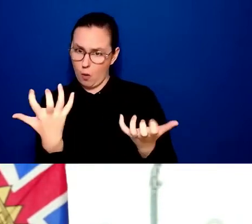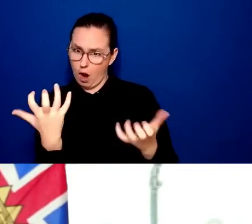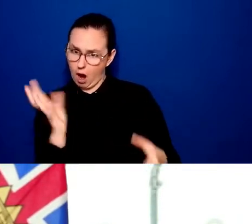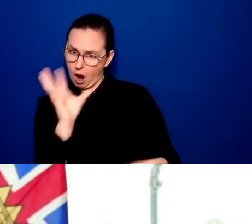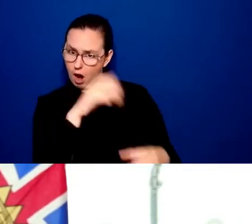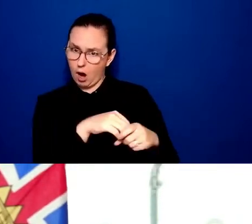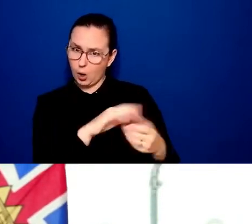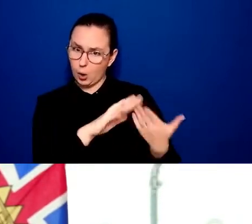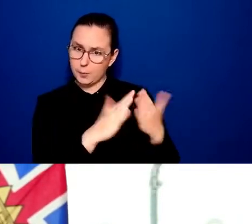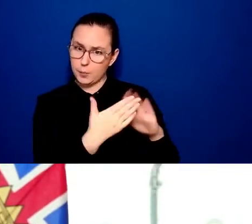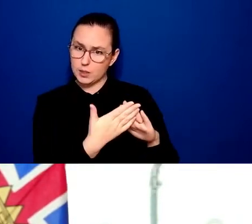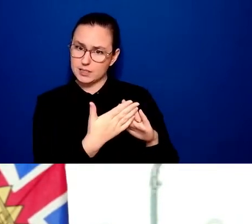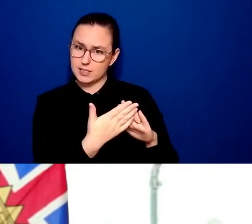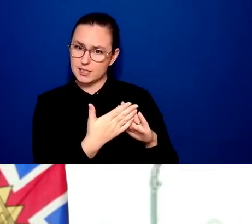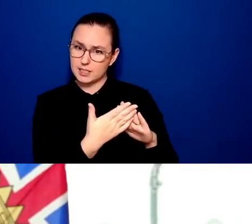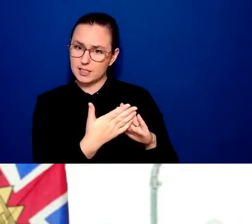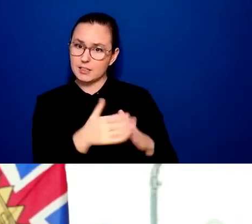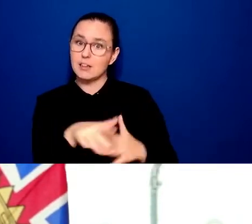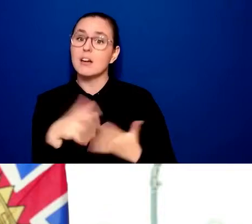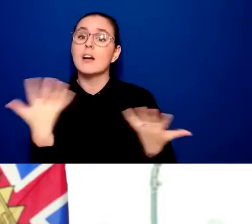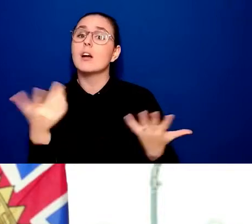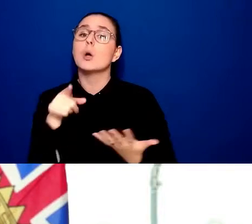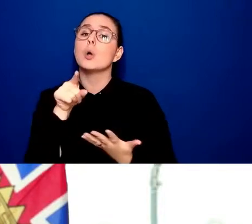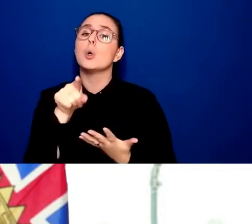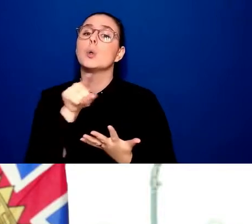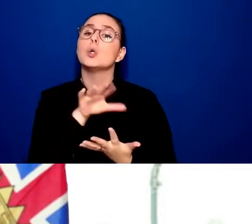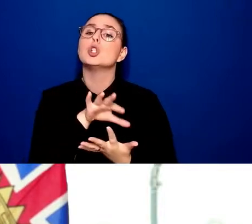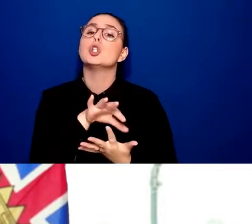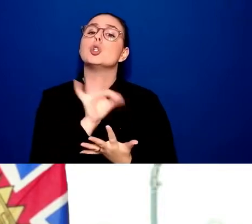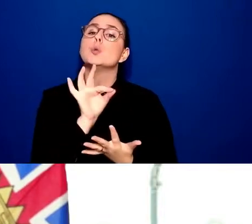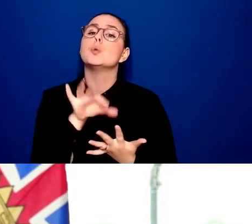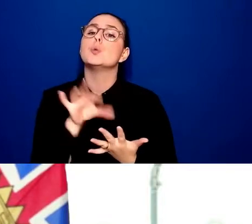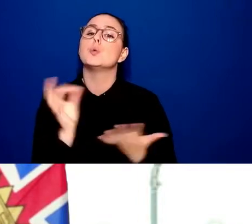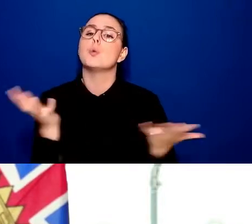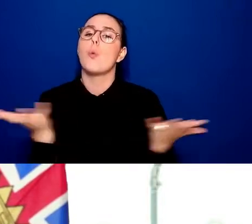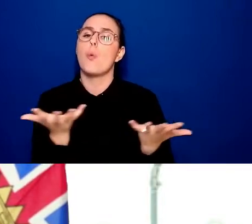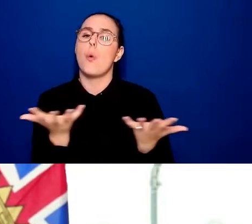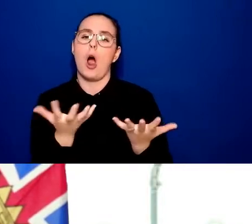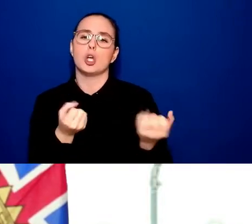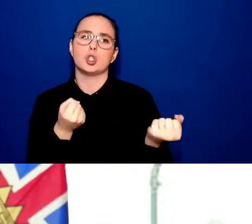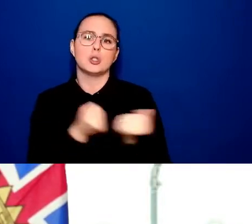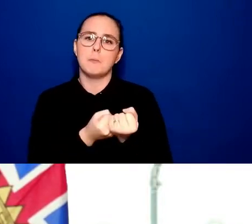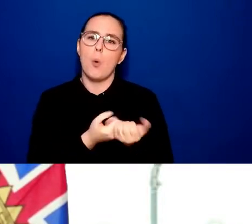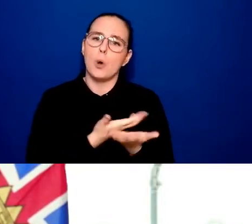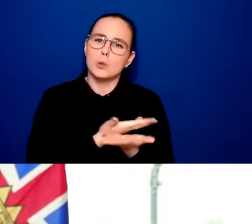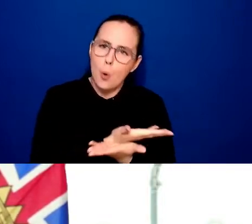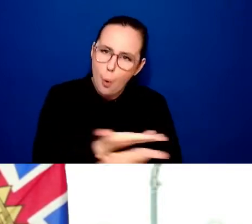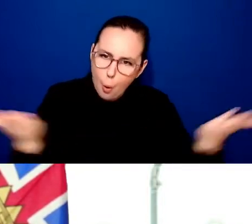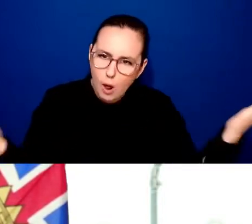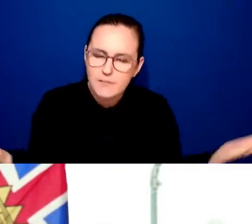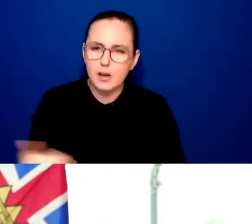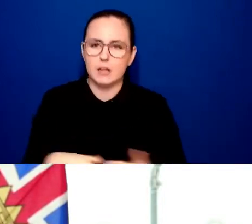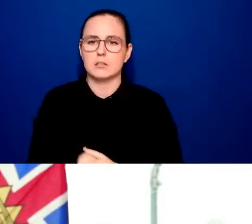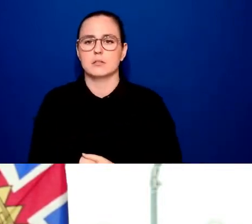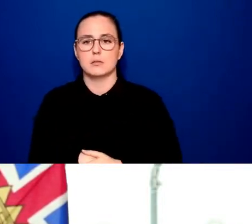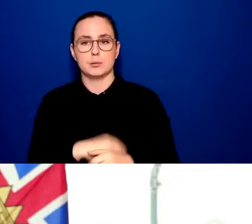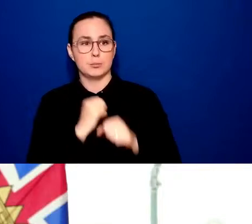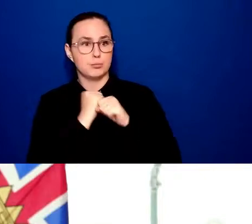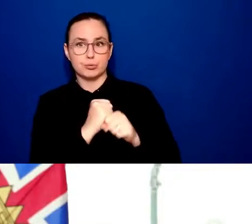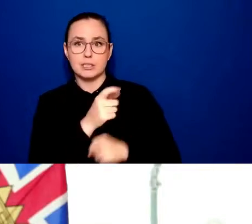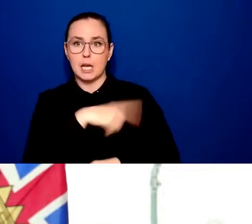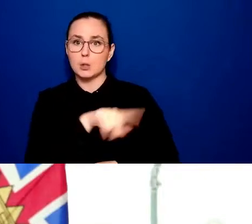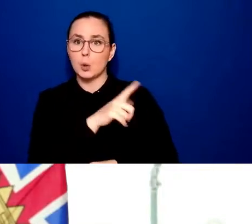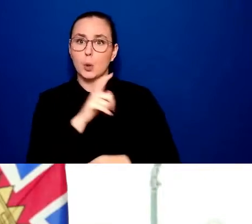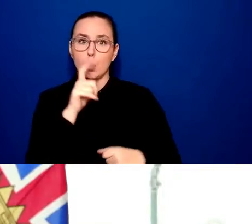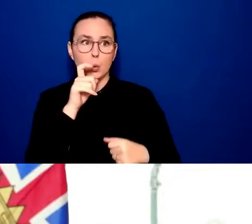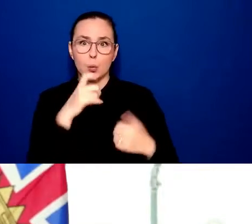making the choices that are in the best interest of all of us. To protect those who are more vulnerable, people whose immune